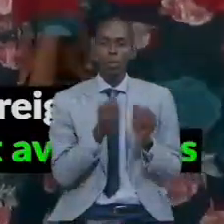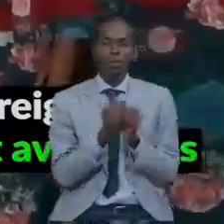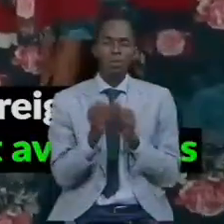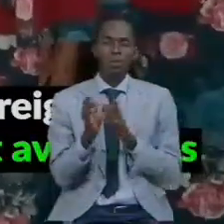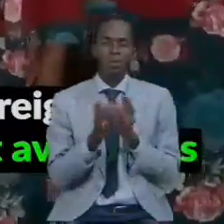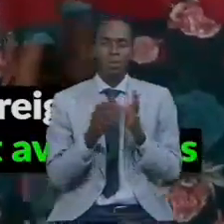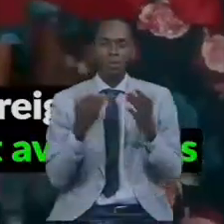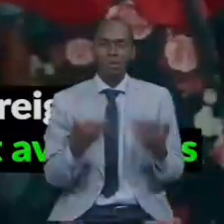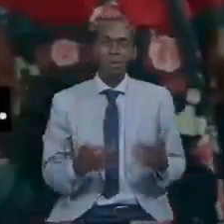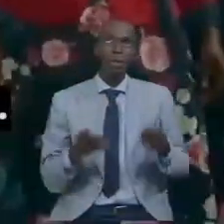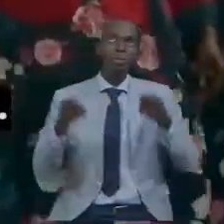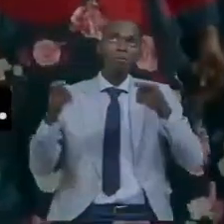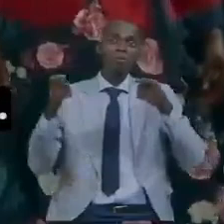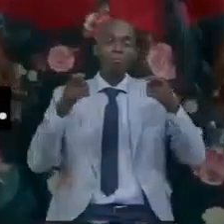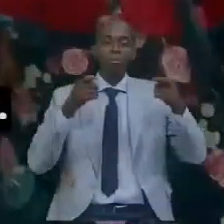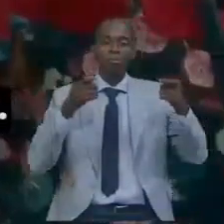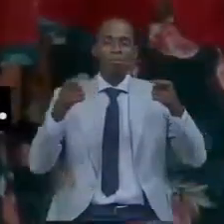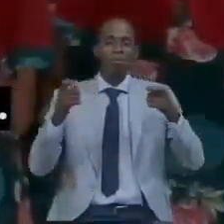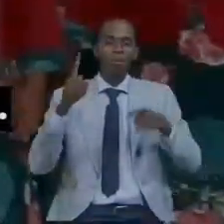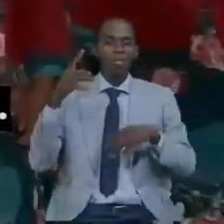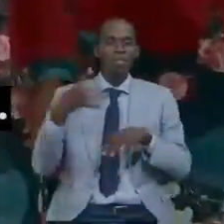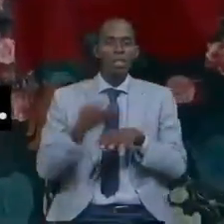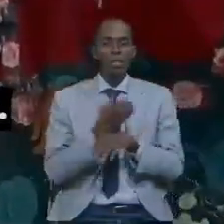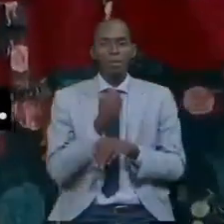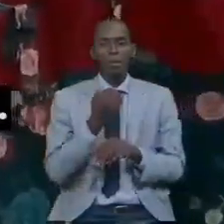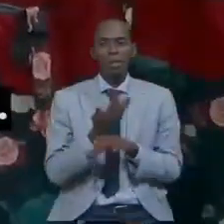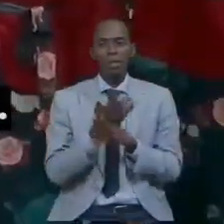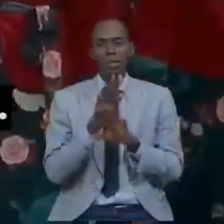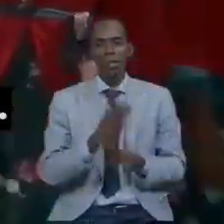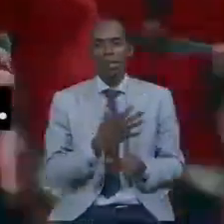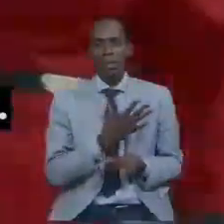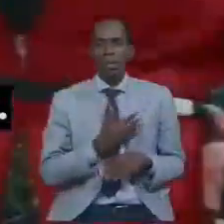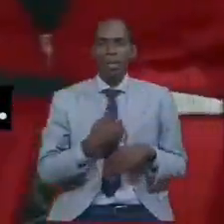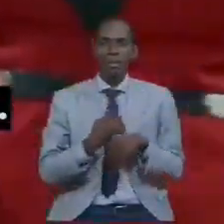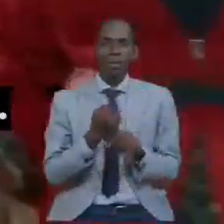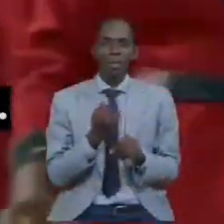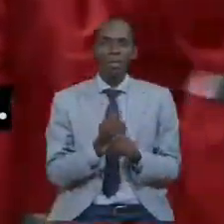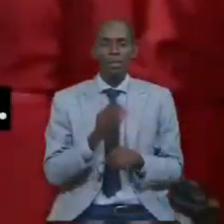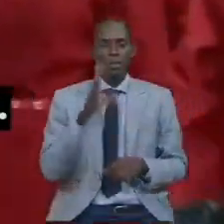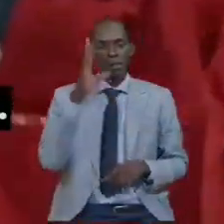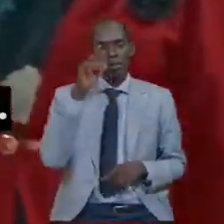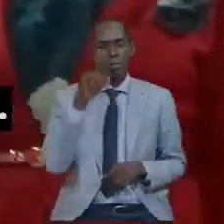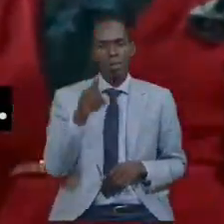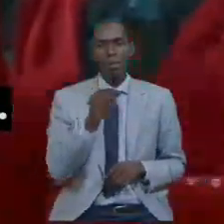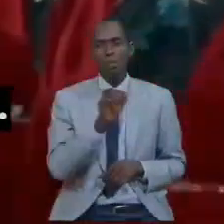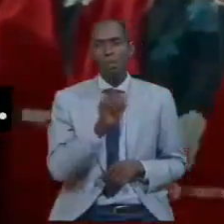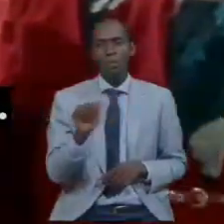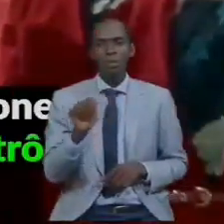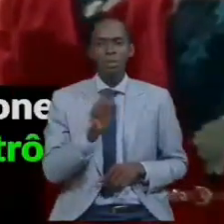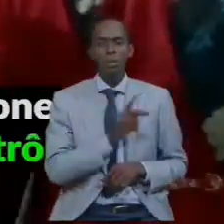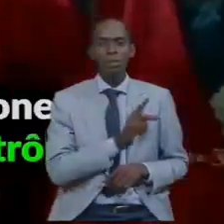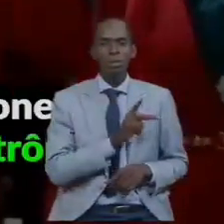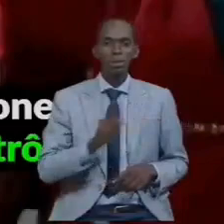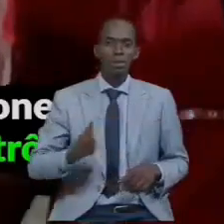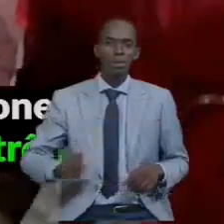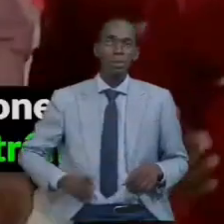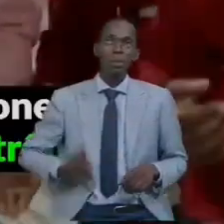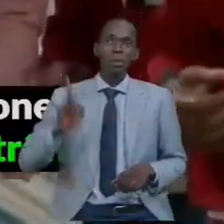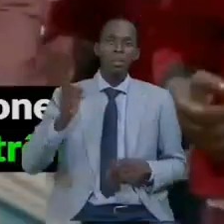Jesus now reigns. He takes the beggar and makes him the king.